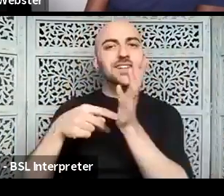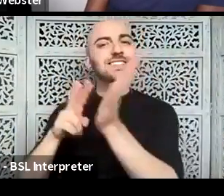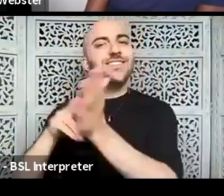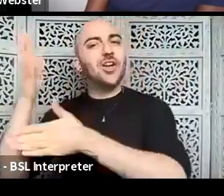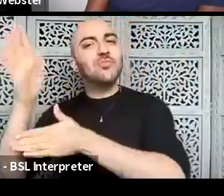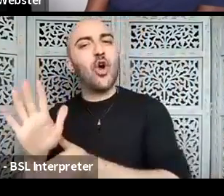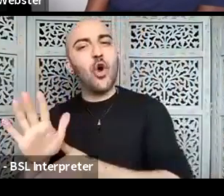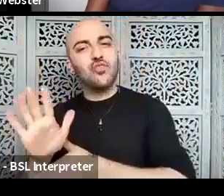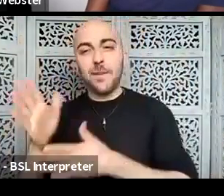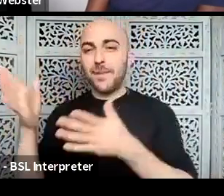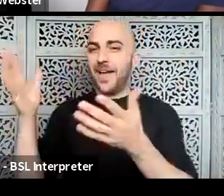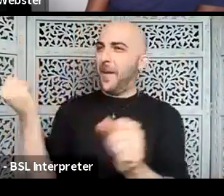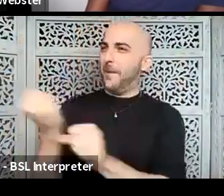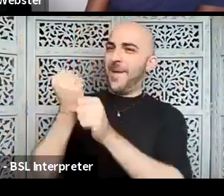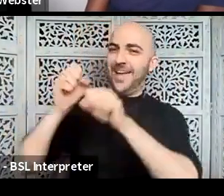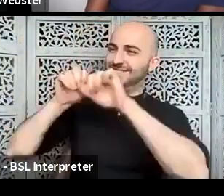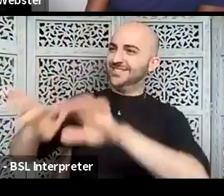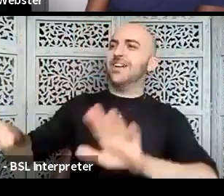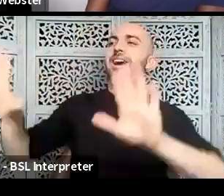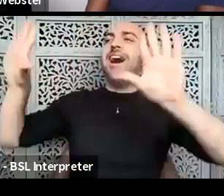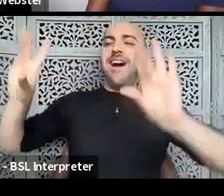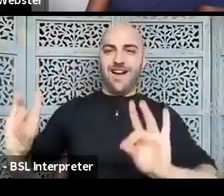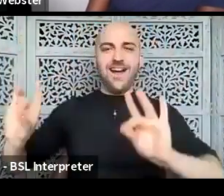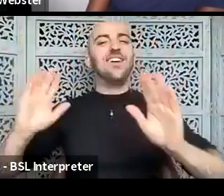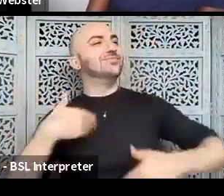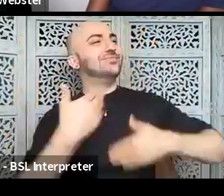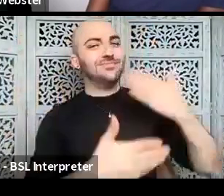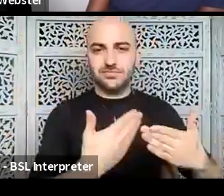Oh, we've made it now. It's gone out. We can move on.